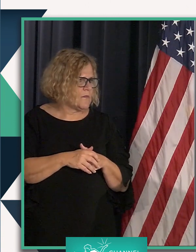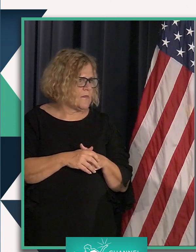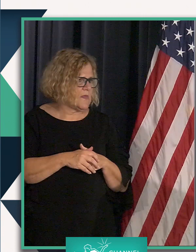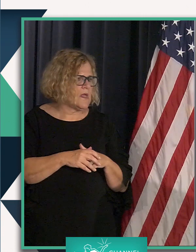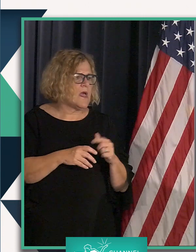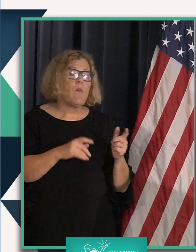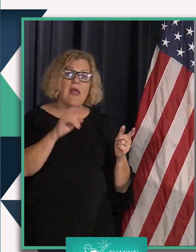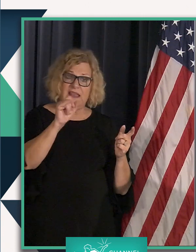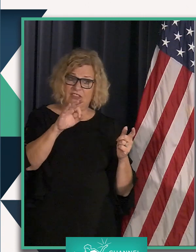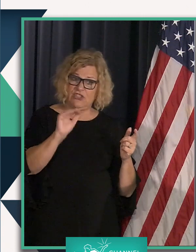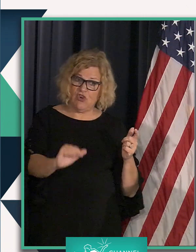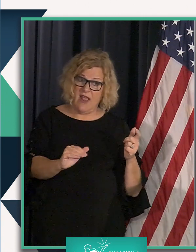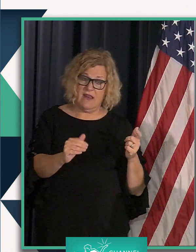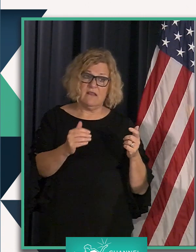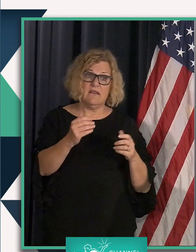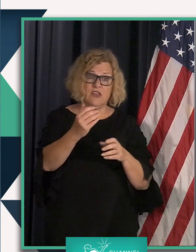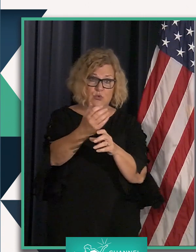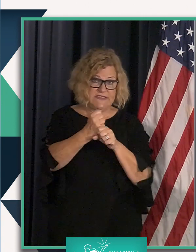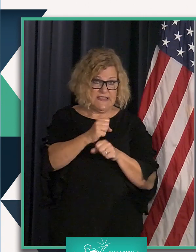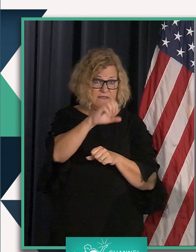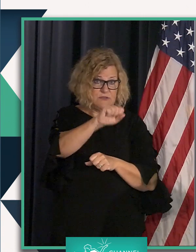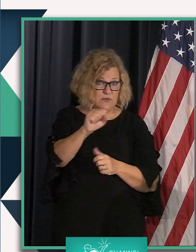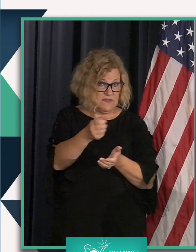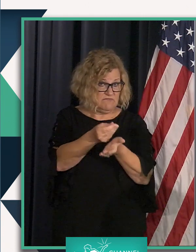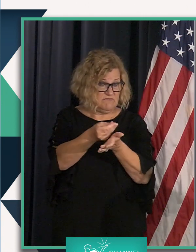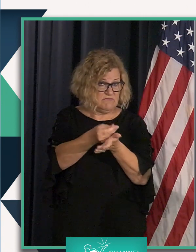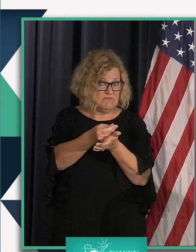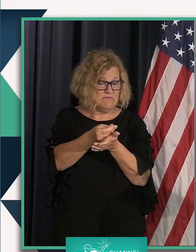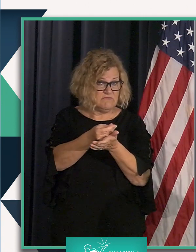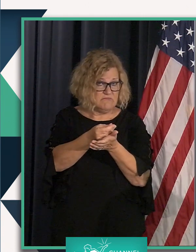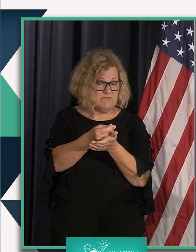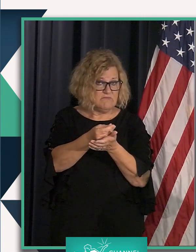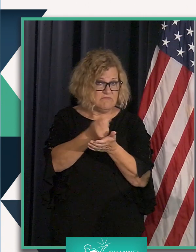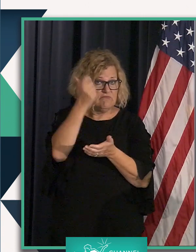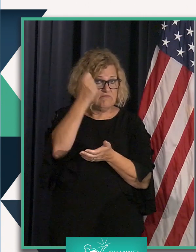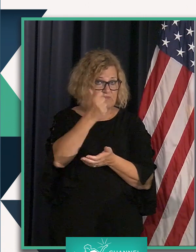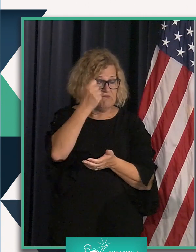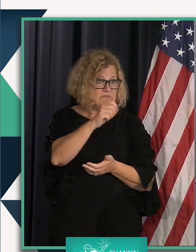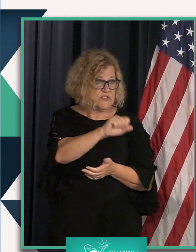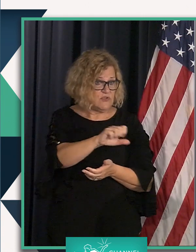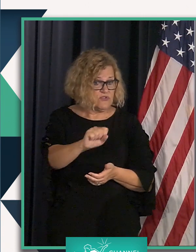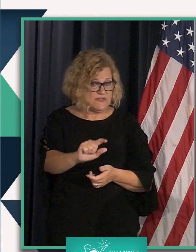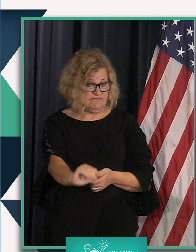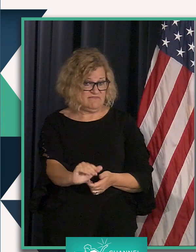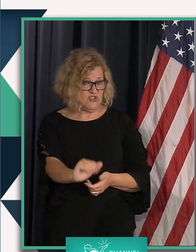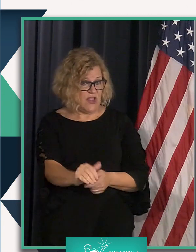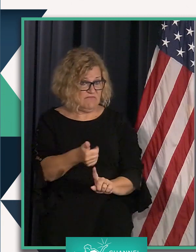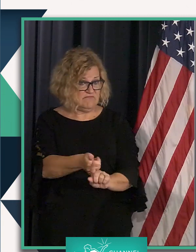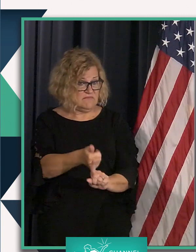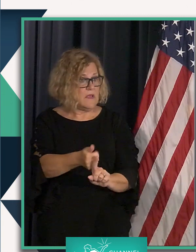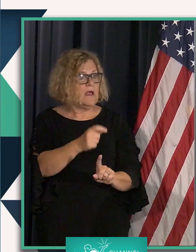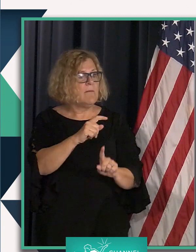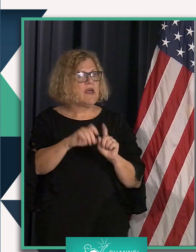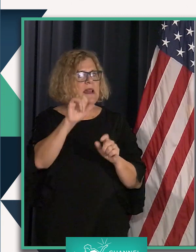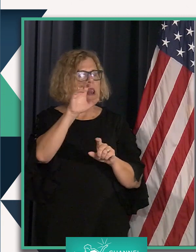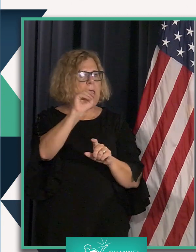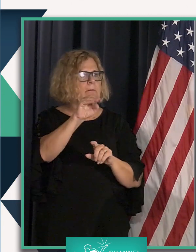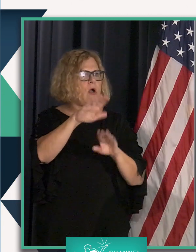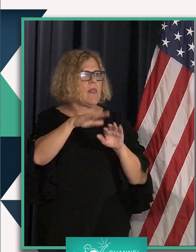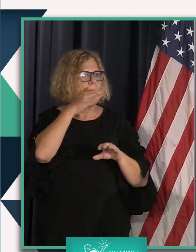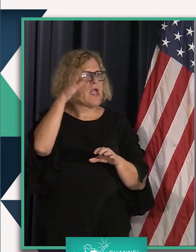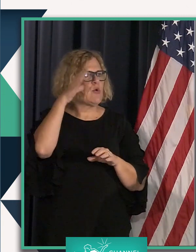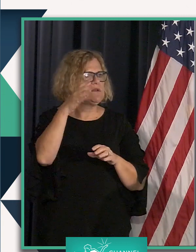Well, if the child is a Social Security, is a recipient of Social Security, but they're being claimed on their parents'